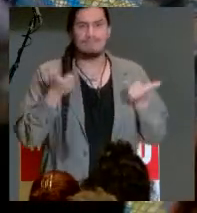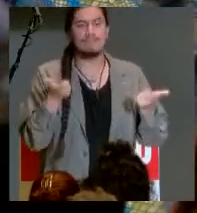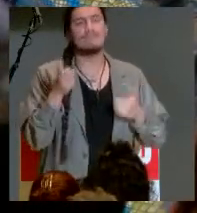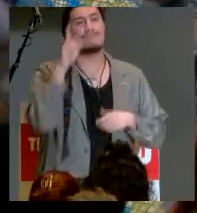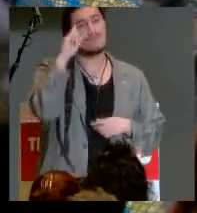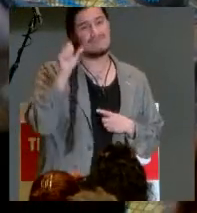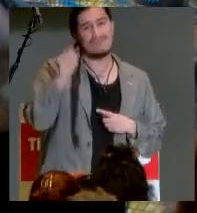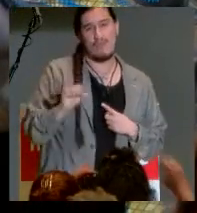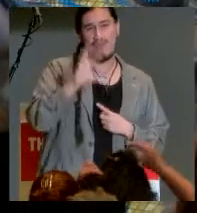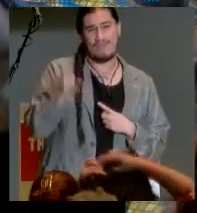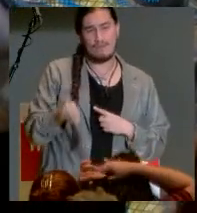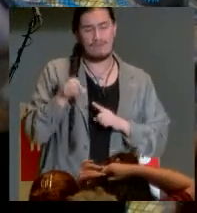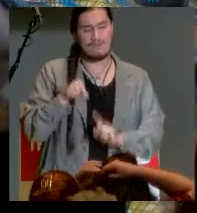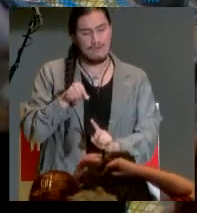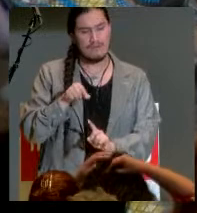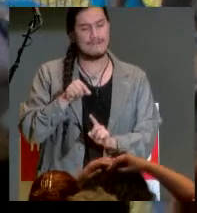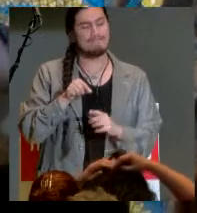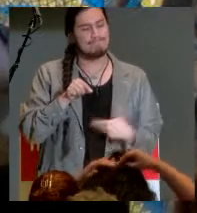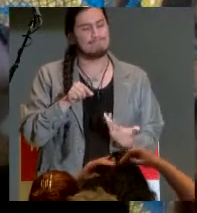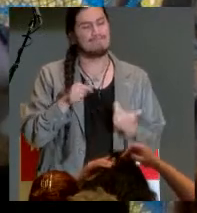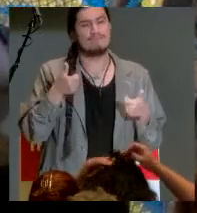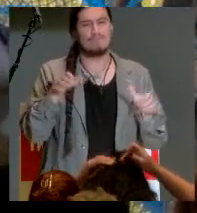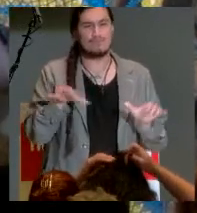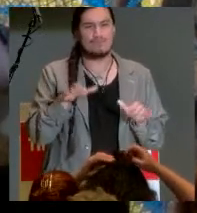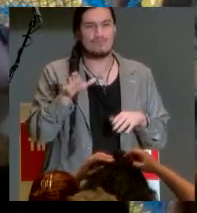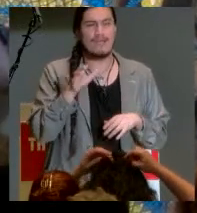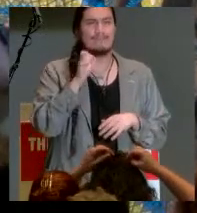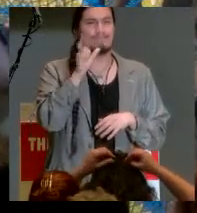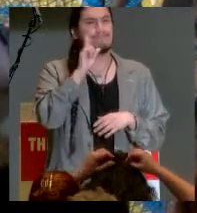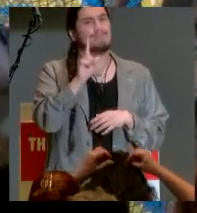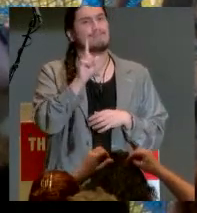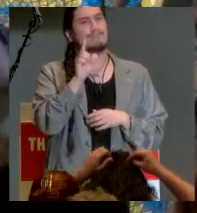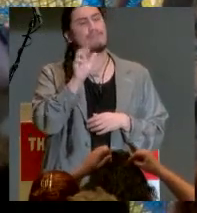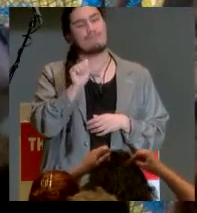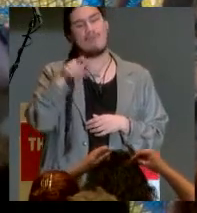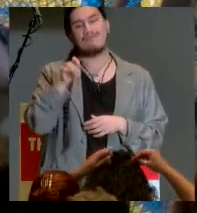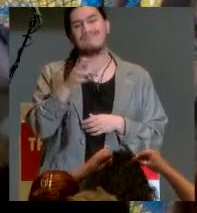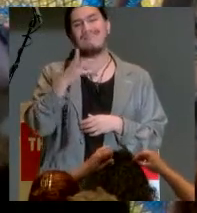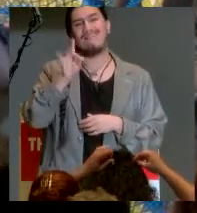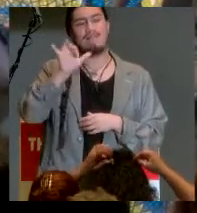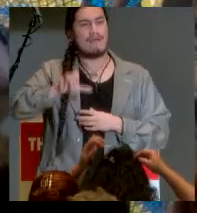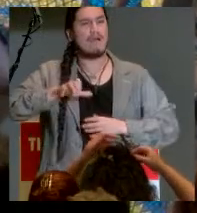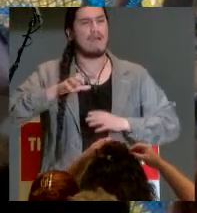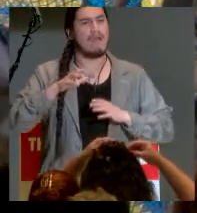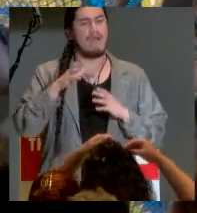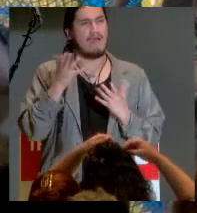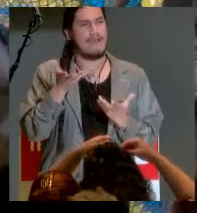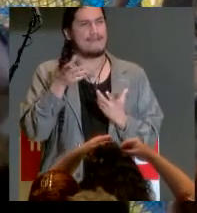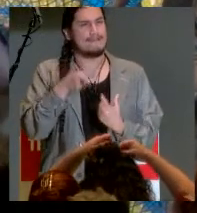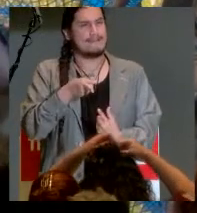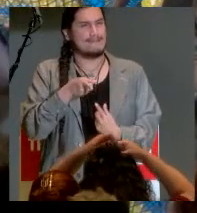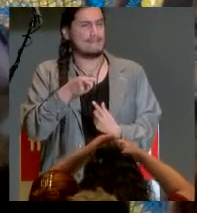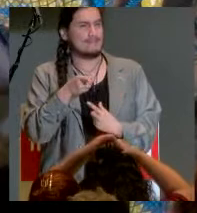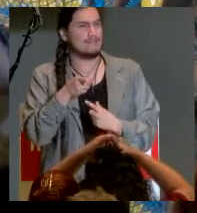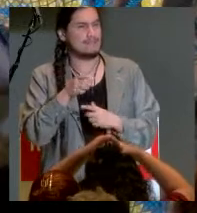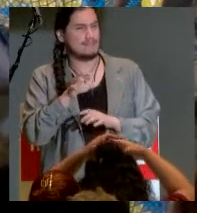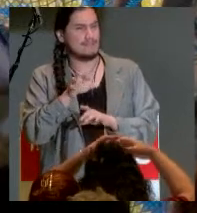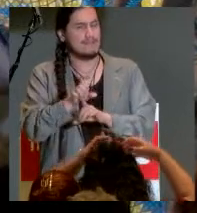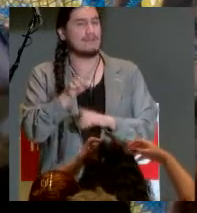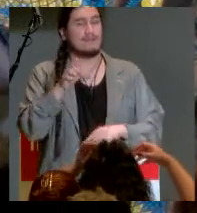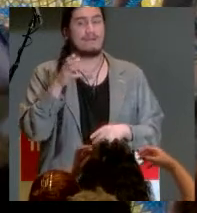South Africa, I do think apartheid was a smell. It was for me